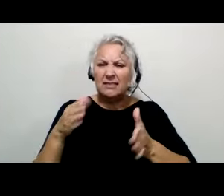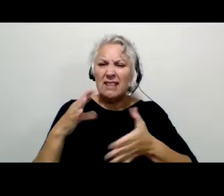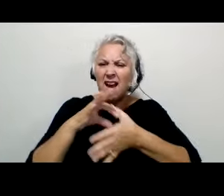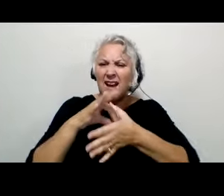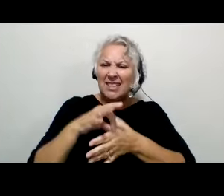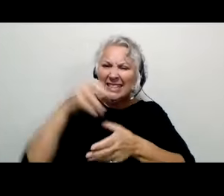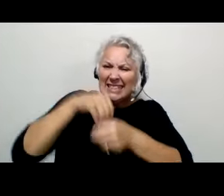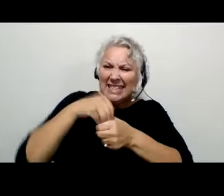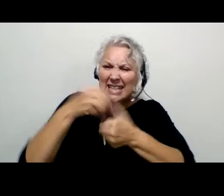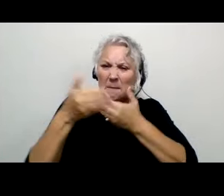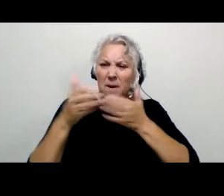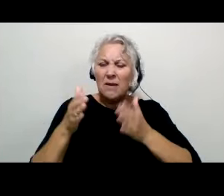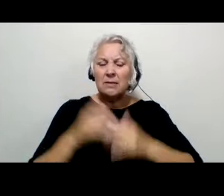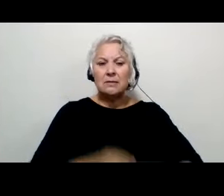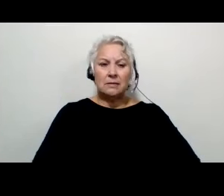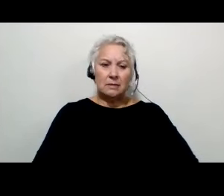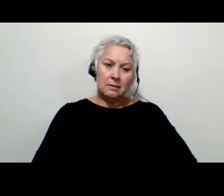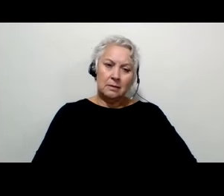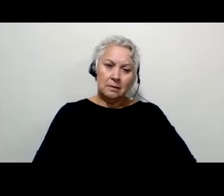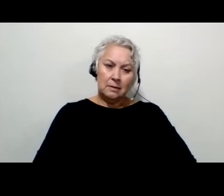box.